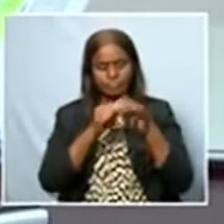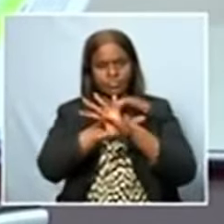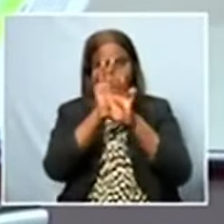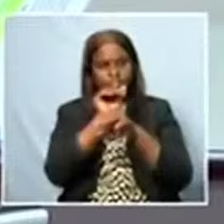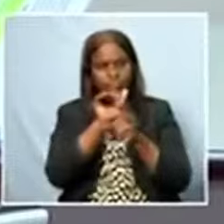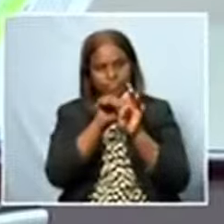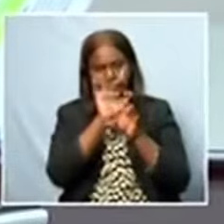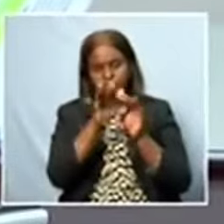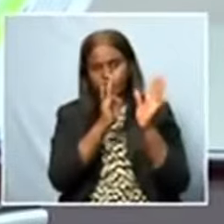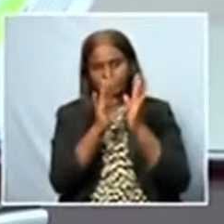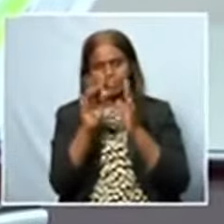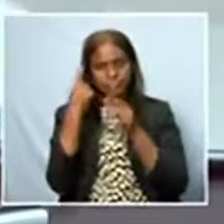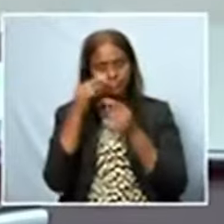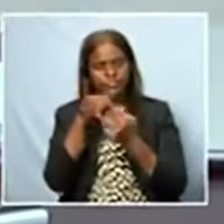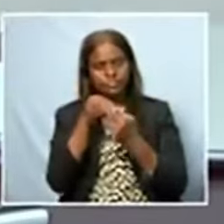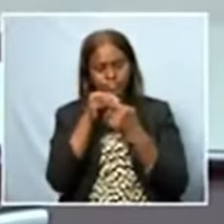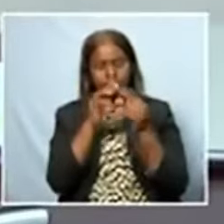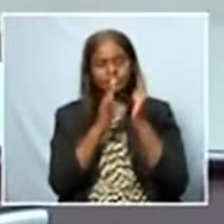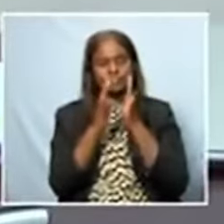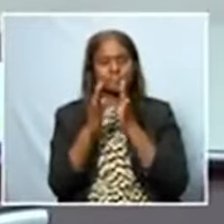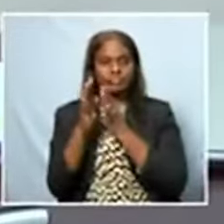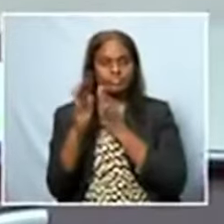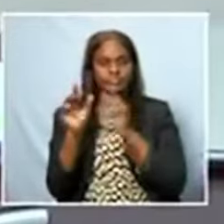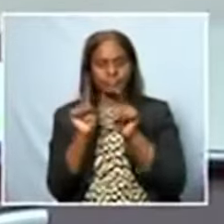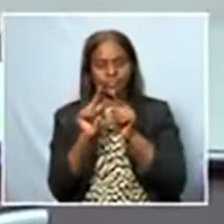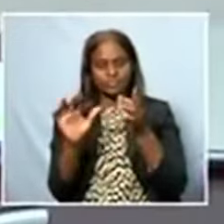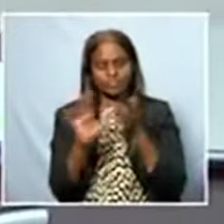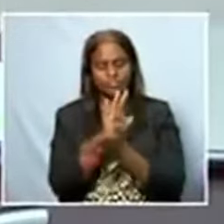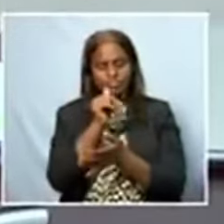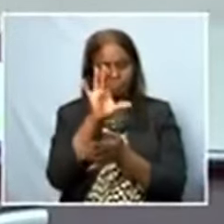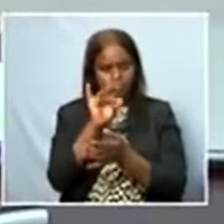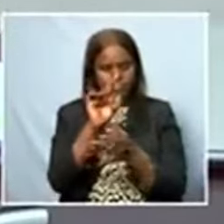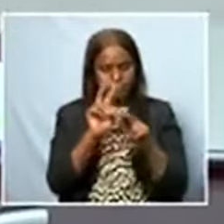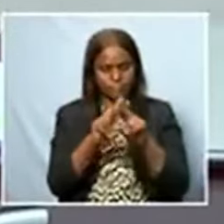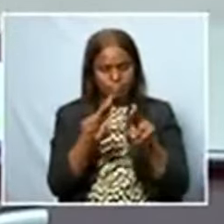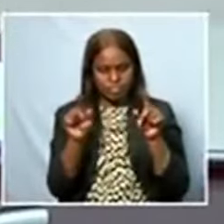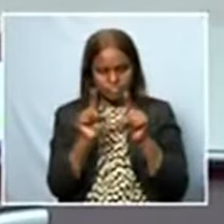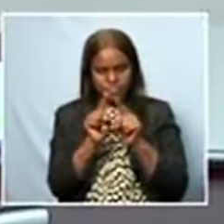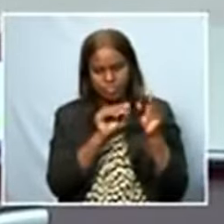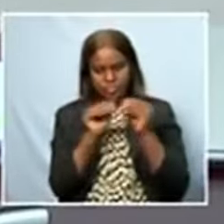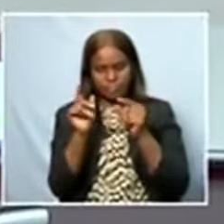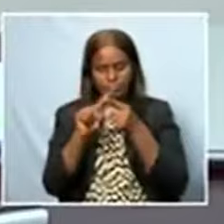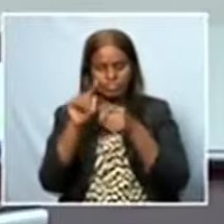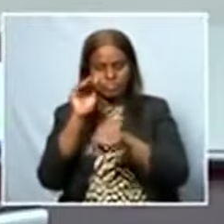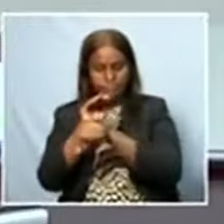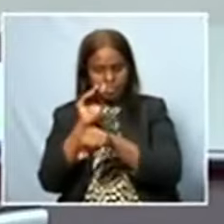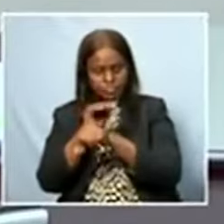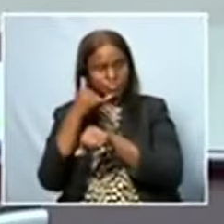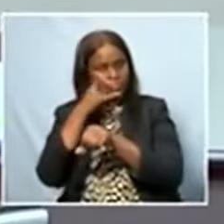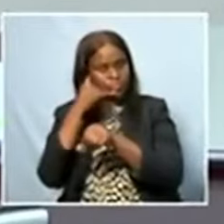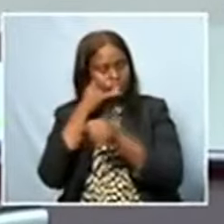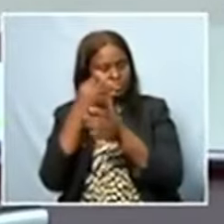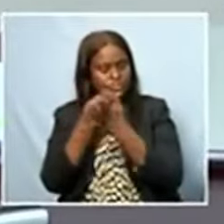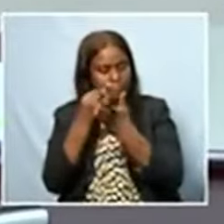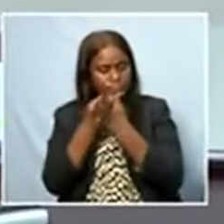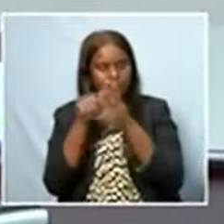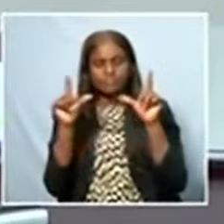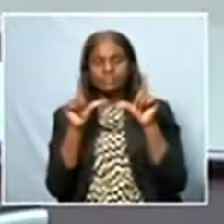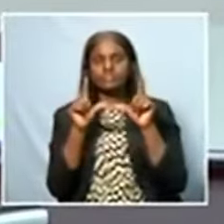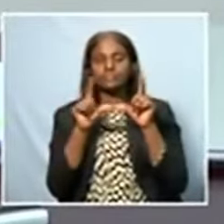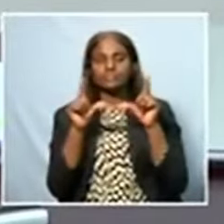on the intention of the specific measures. Page 18, Chair, also takes us to the comments on the mobile money transaction